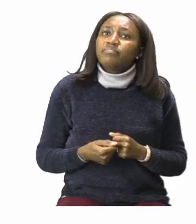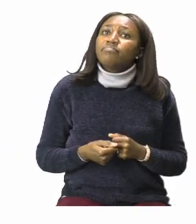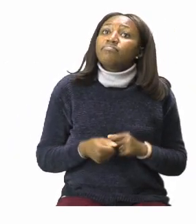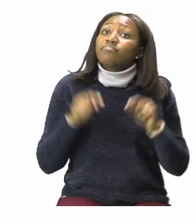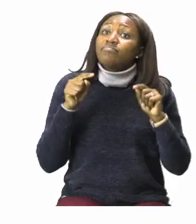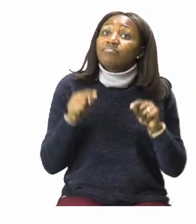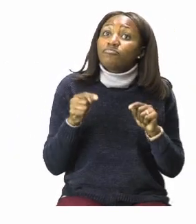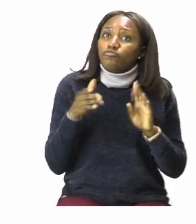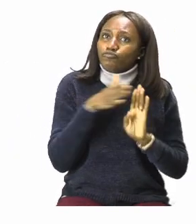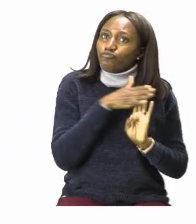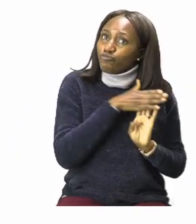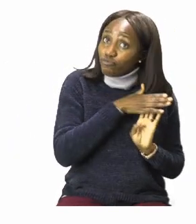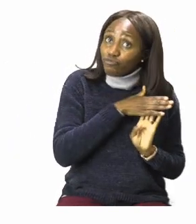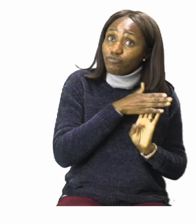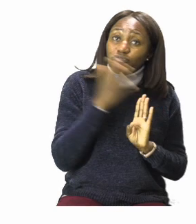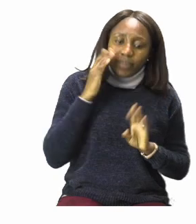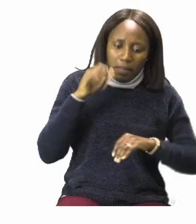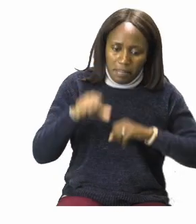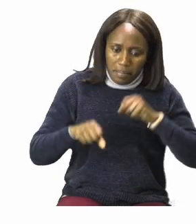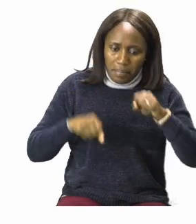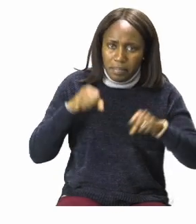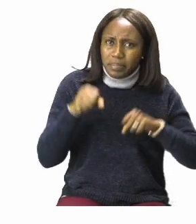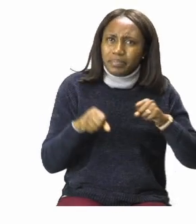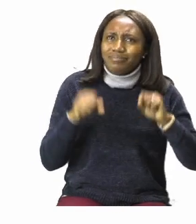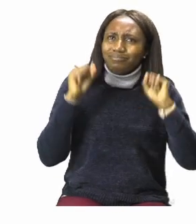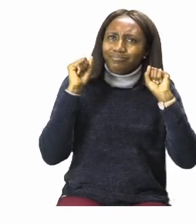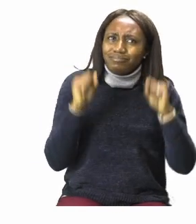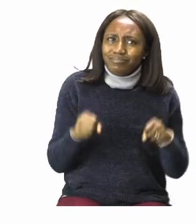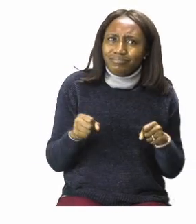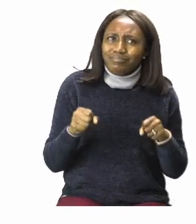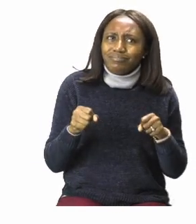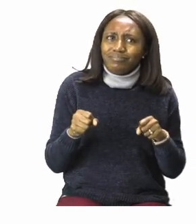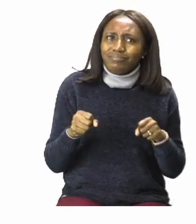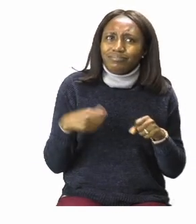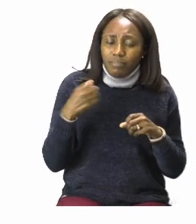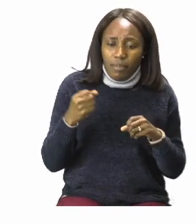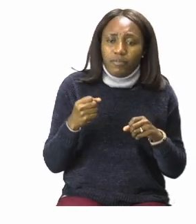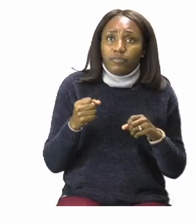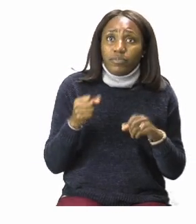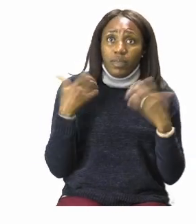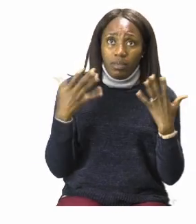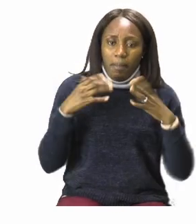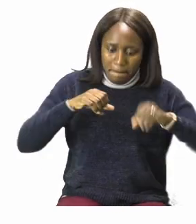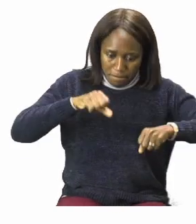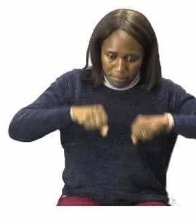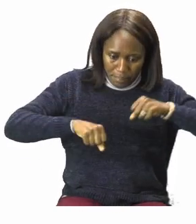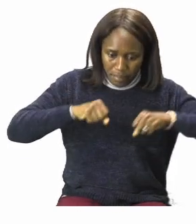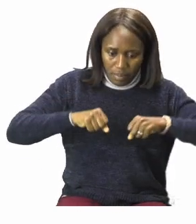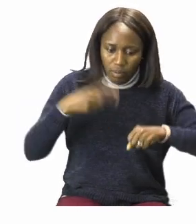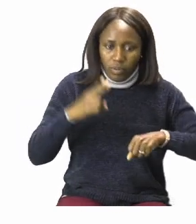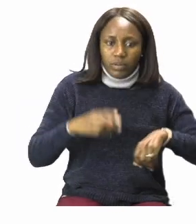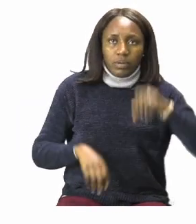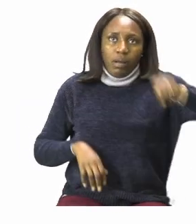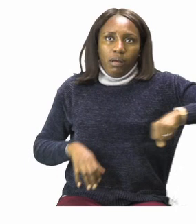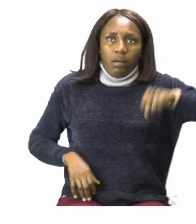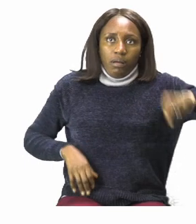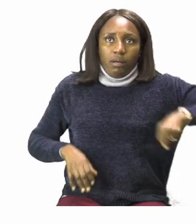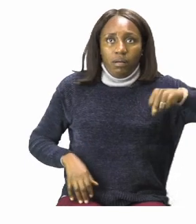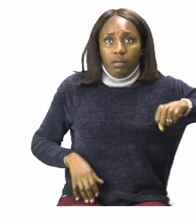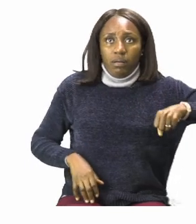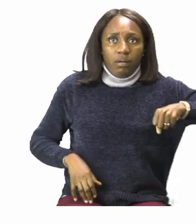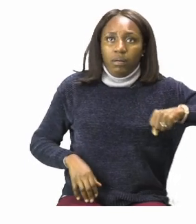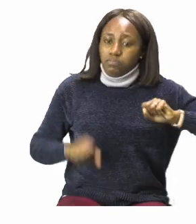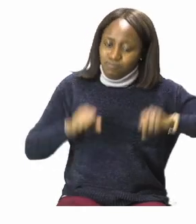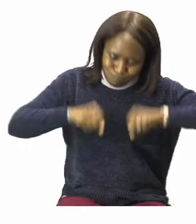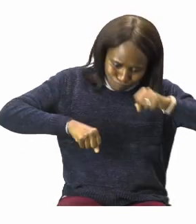be safe on the road, you need to have both hands on the bike.